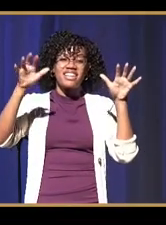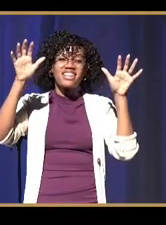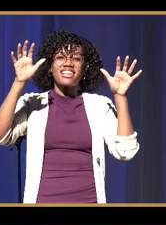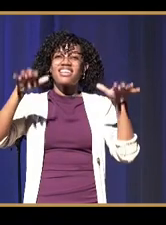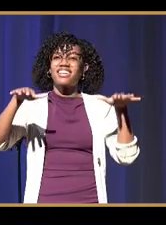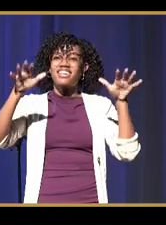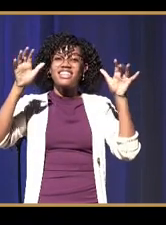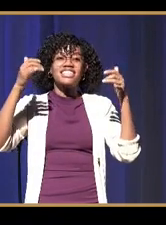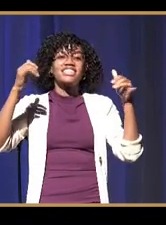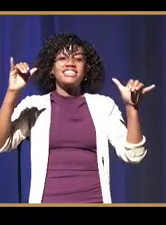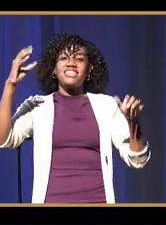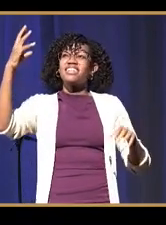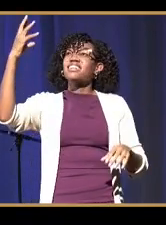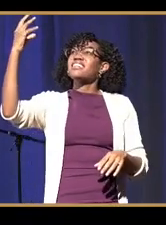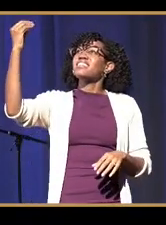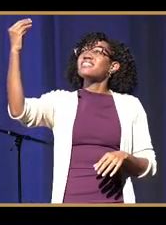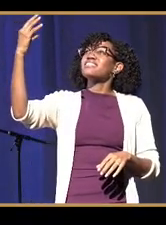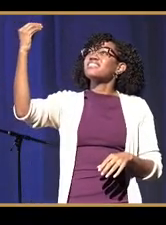There is